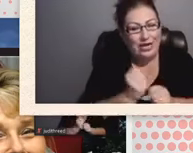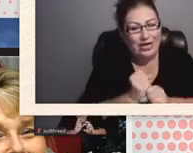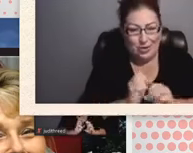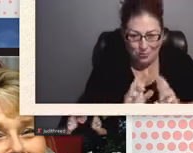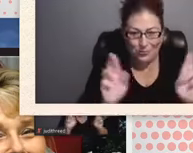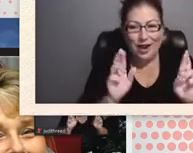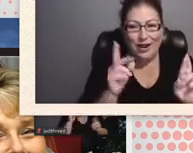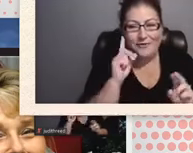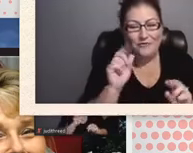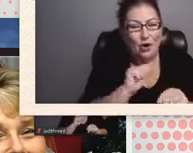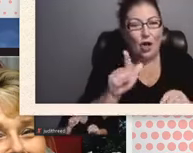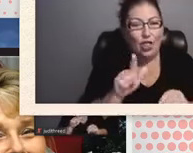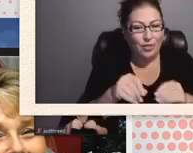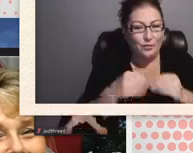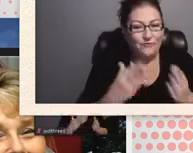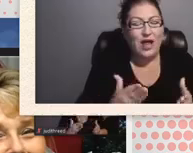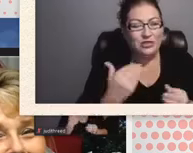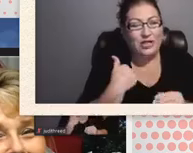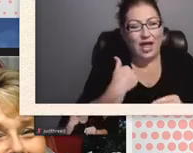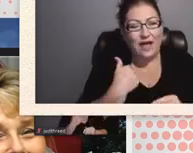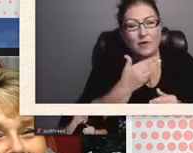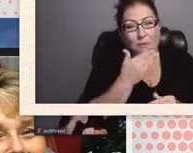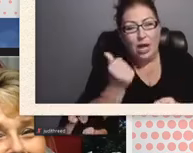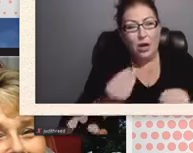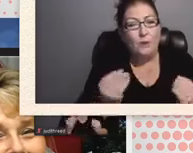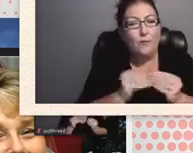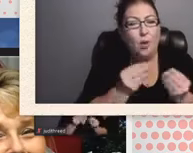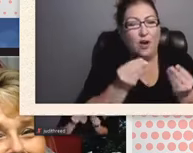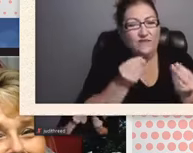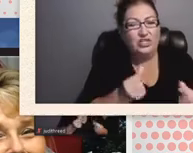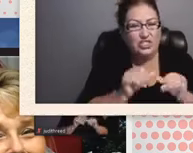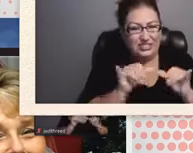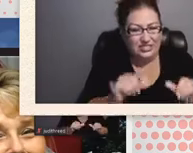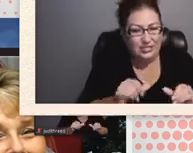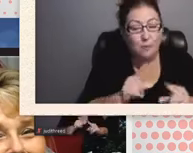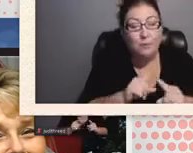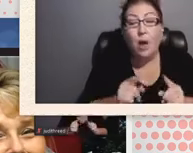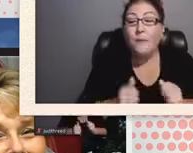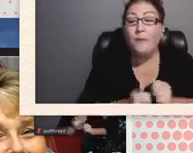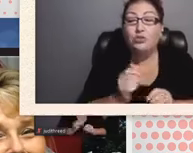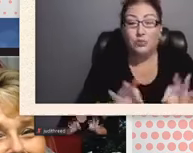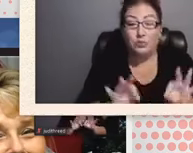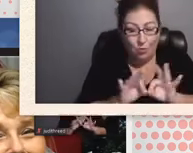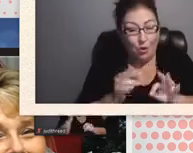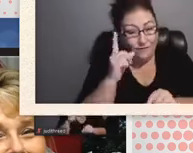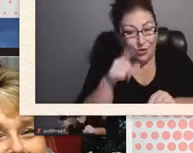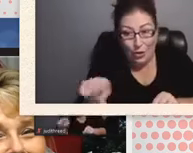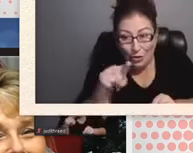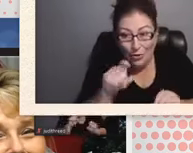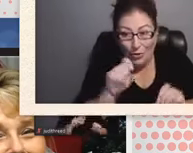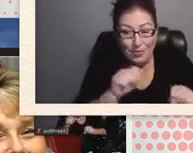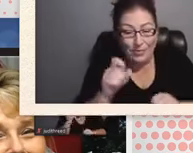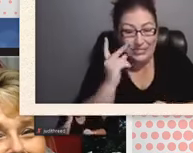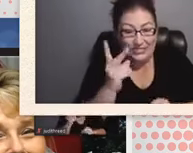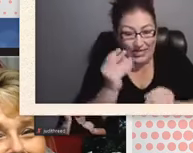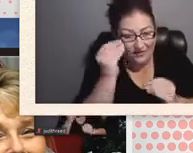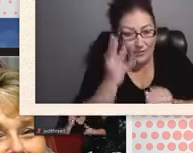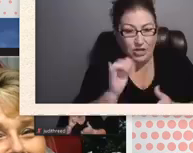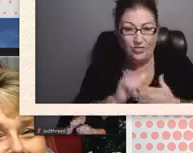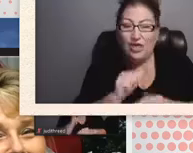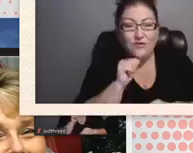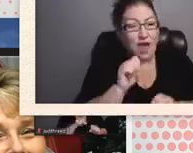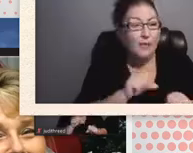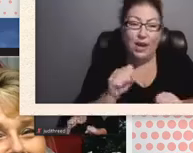of the providers to have a better and more efficient system, but more importantly, for you to be able to see information that you haven't been able to